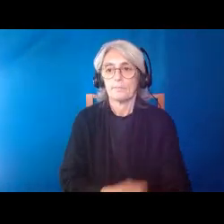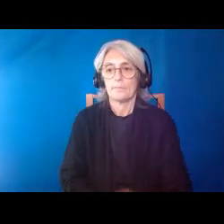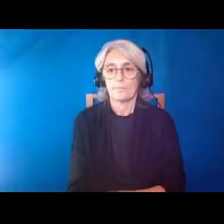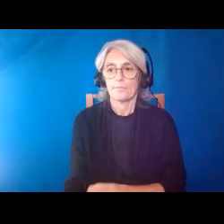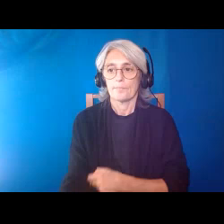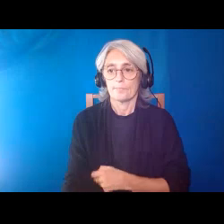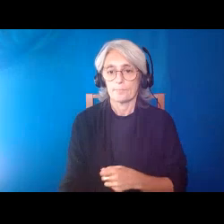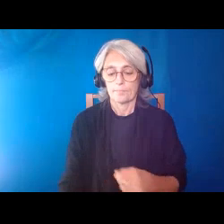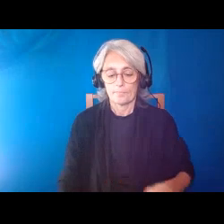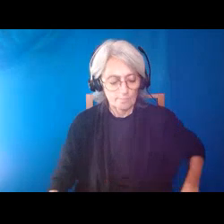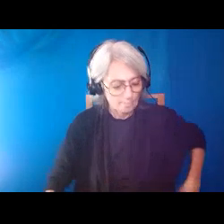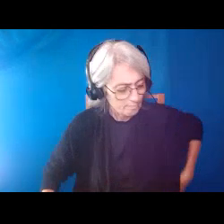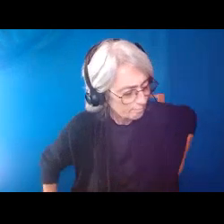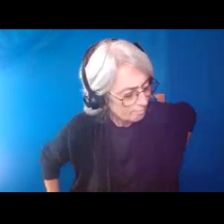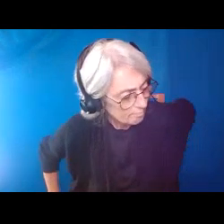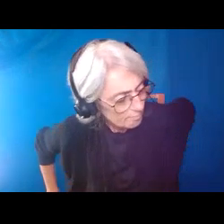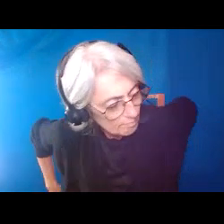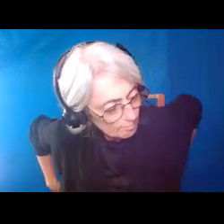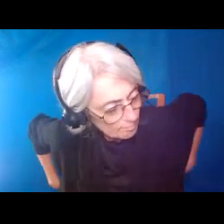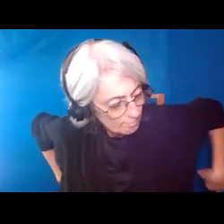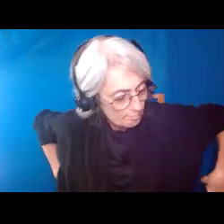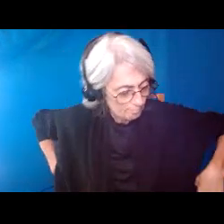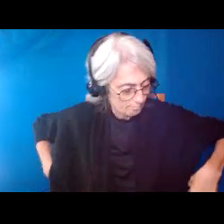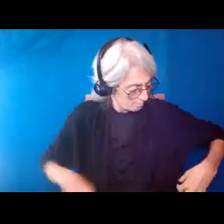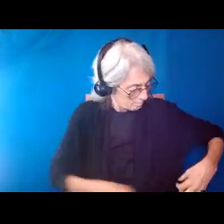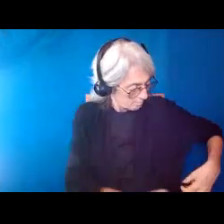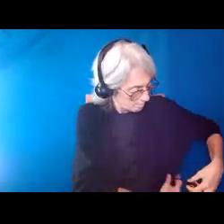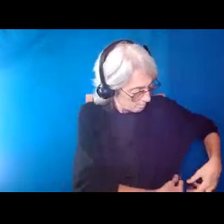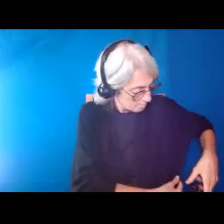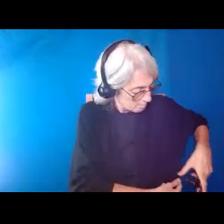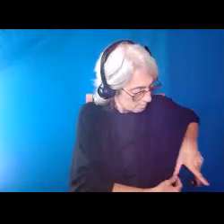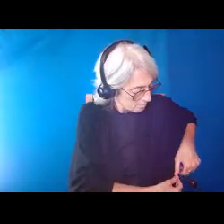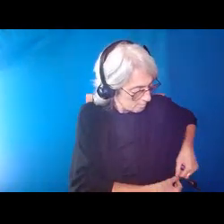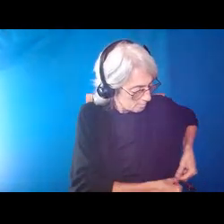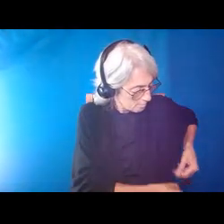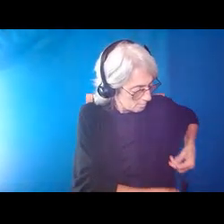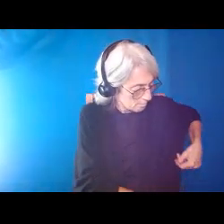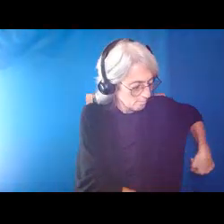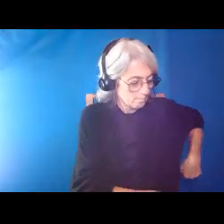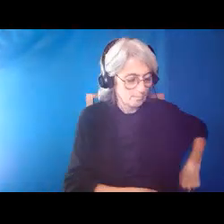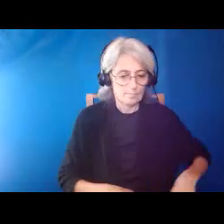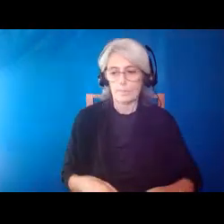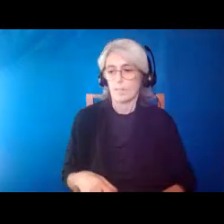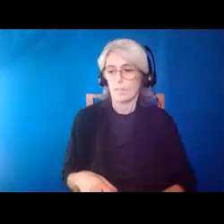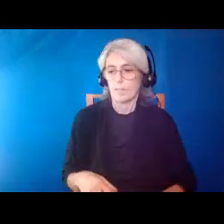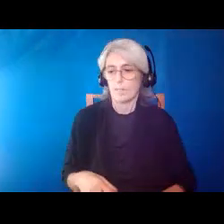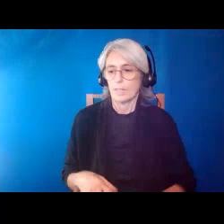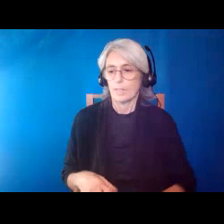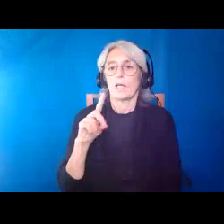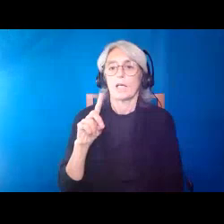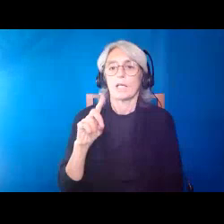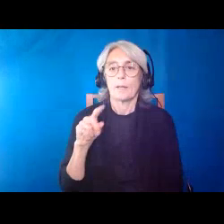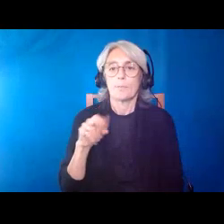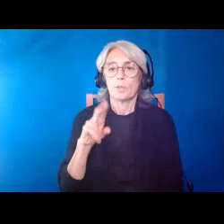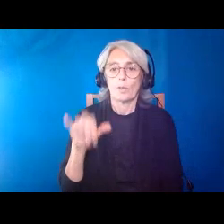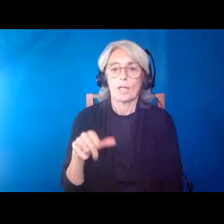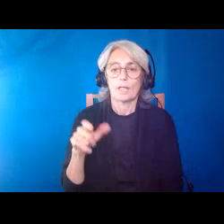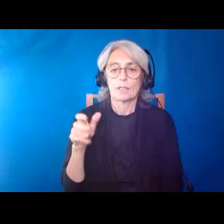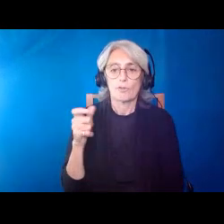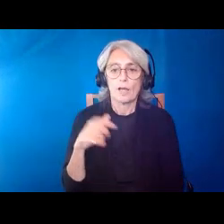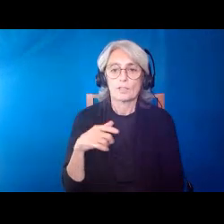much. Now we're going to move to a report from our Commission Chief Deputy Director, Paul G. Hi,